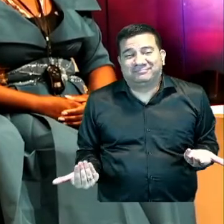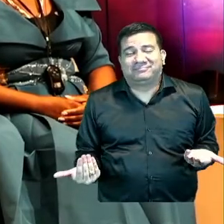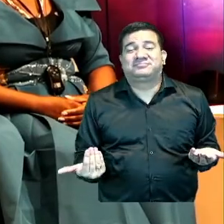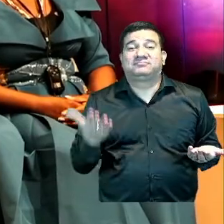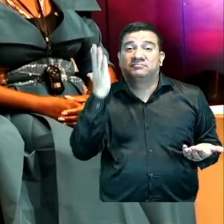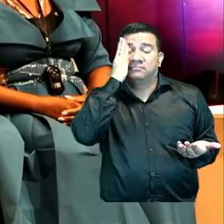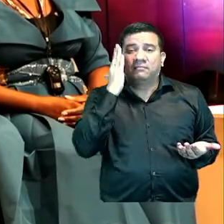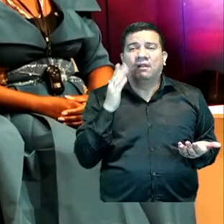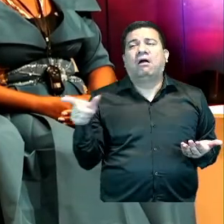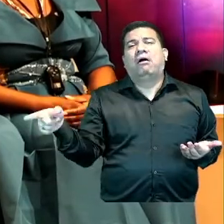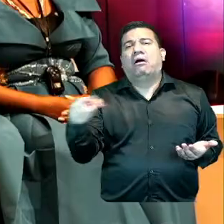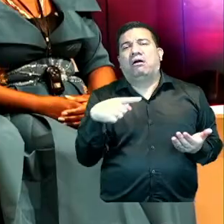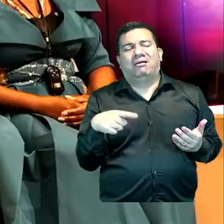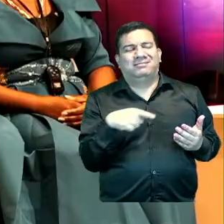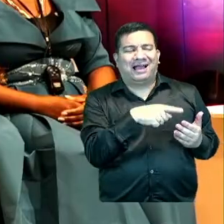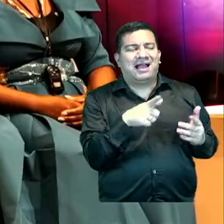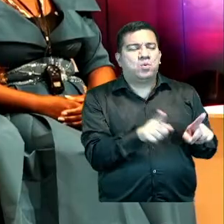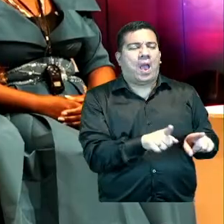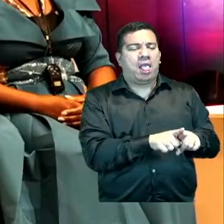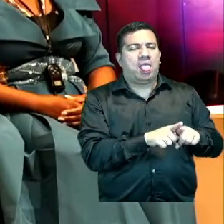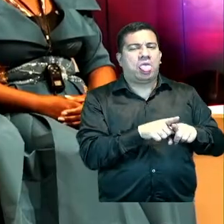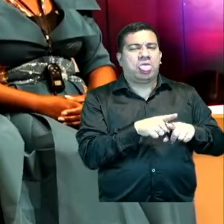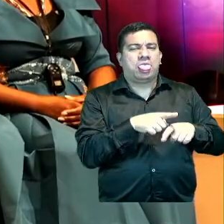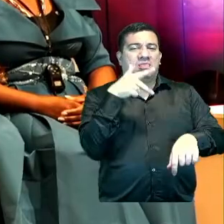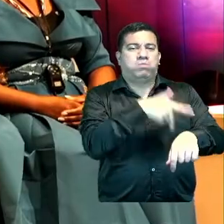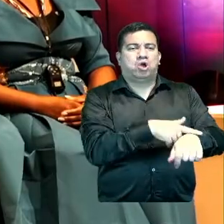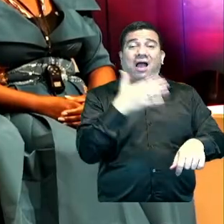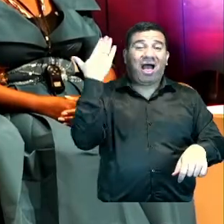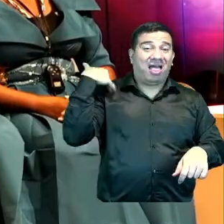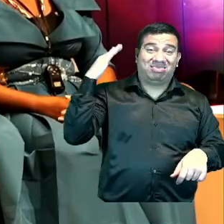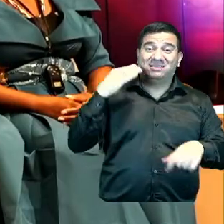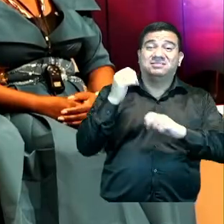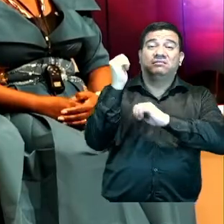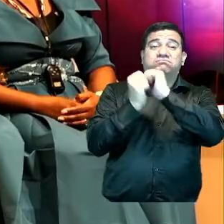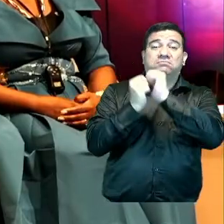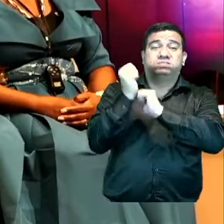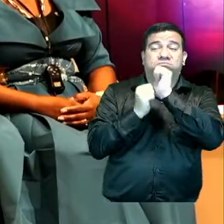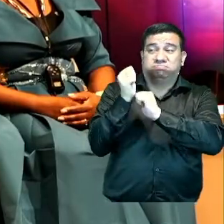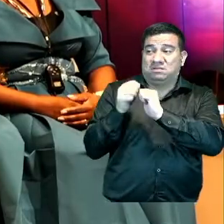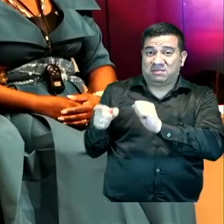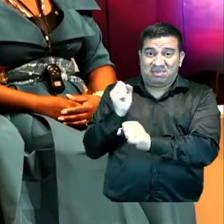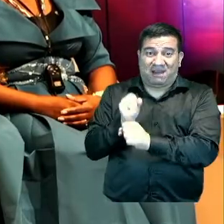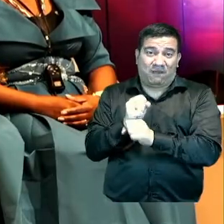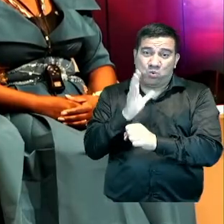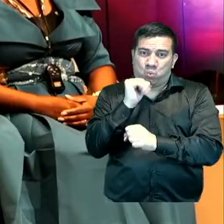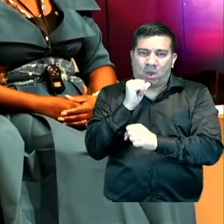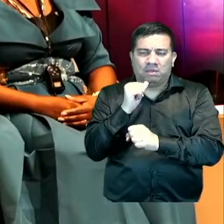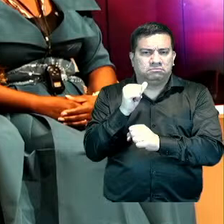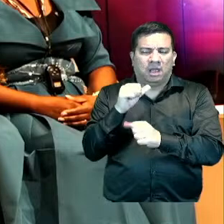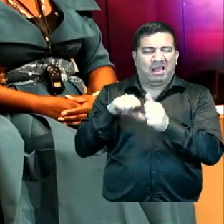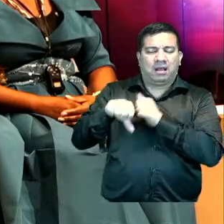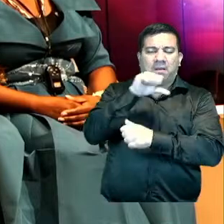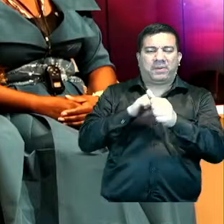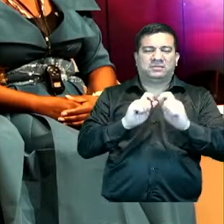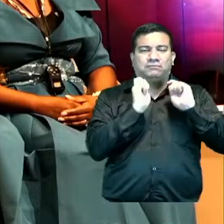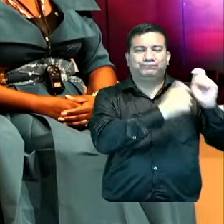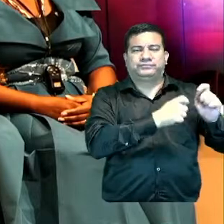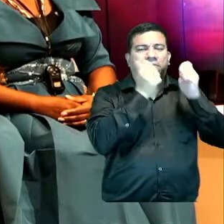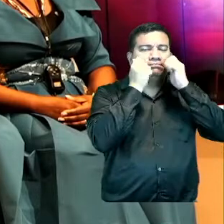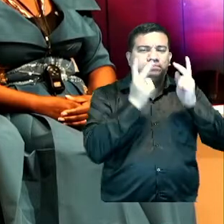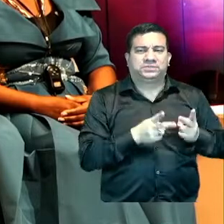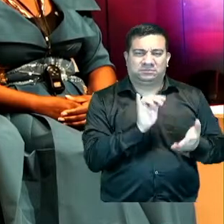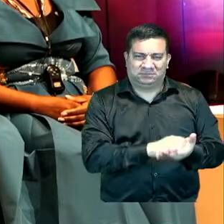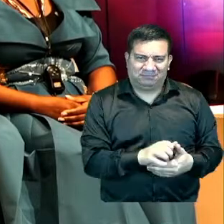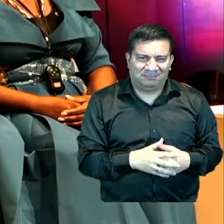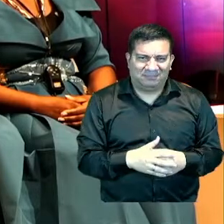It is true that we were considered to be machines because there weren't machines, and we had to work in place of